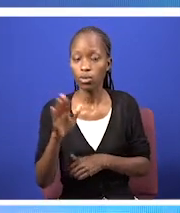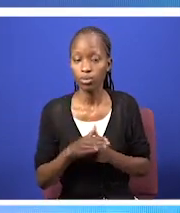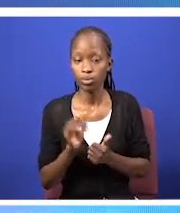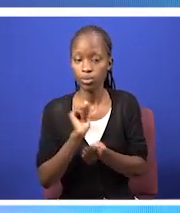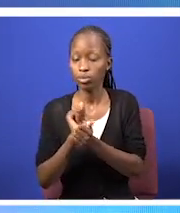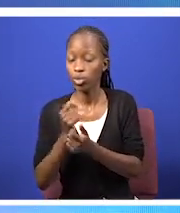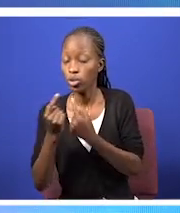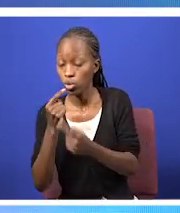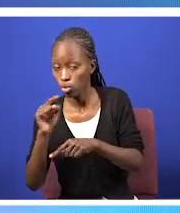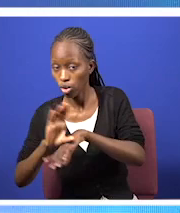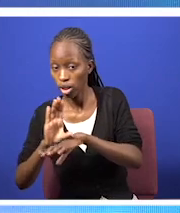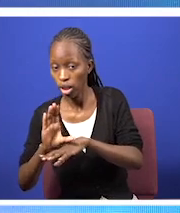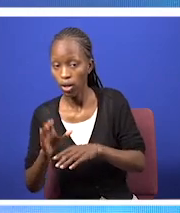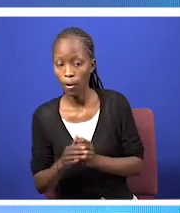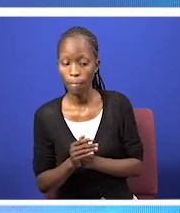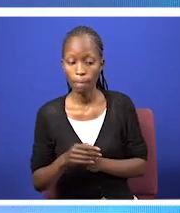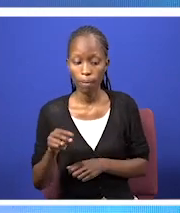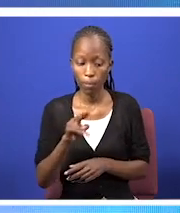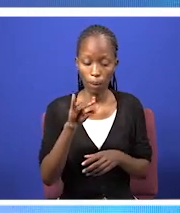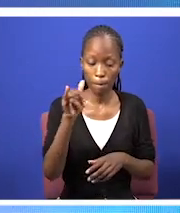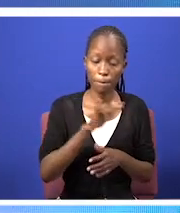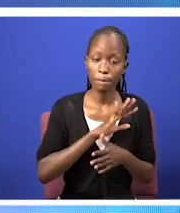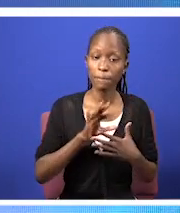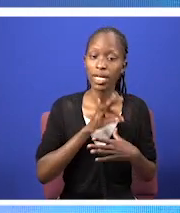say to you, Paul speaking to the church in Galatia, walk by